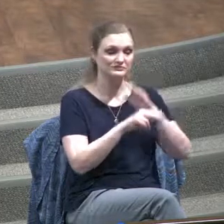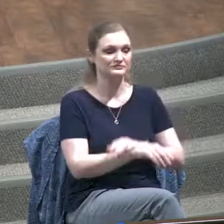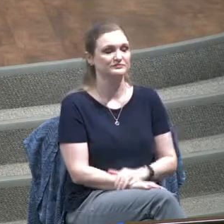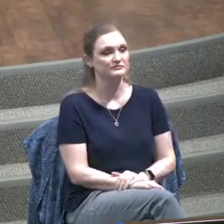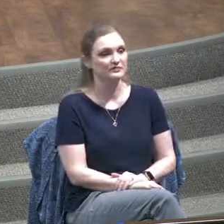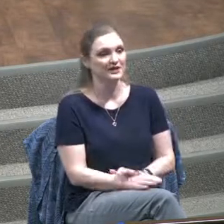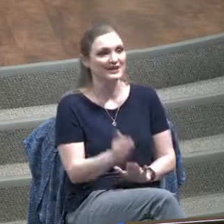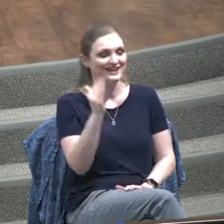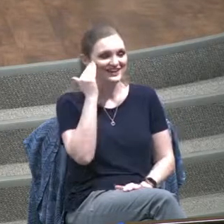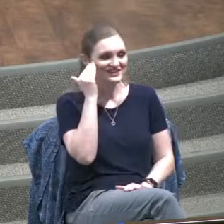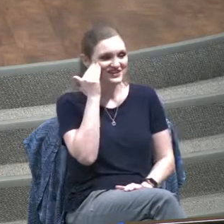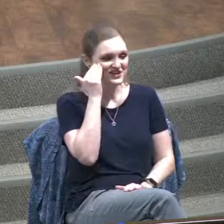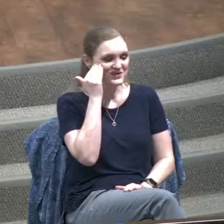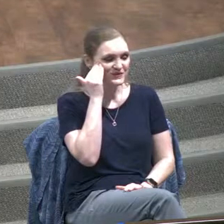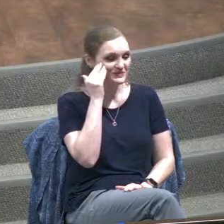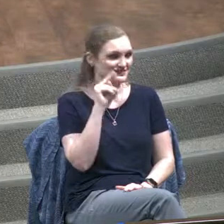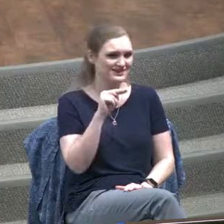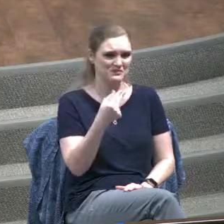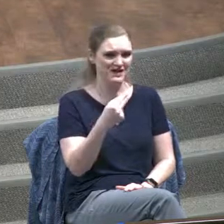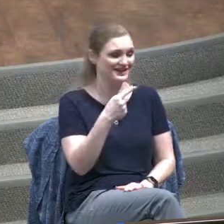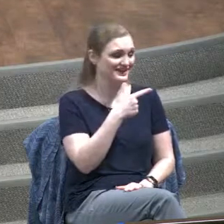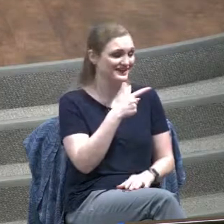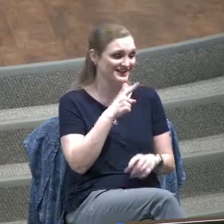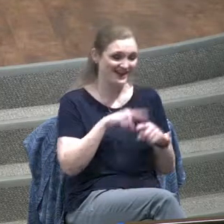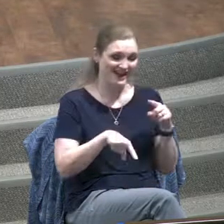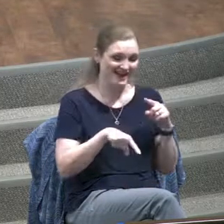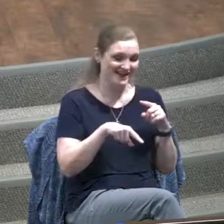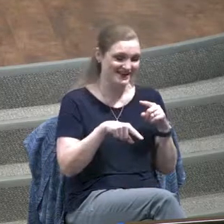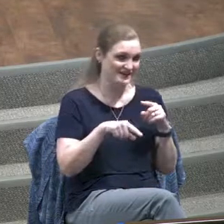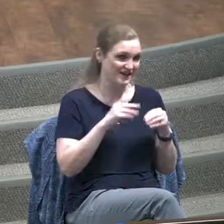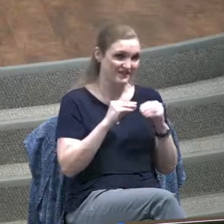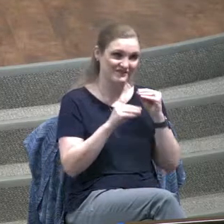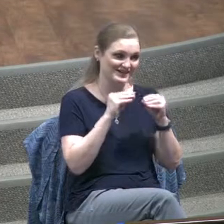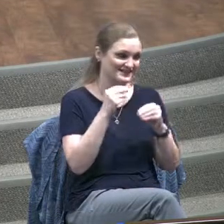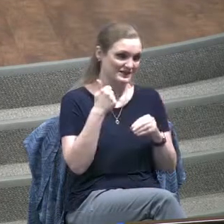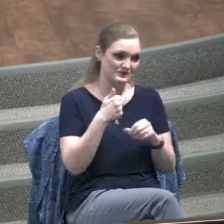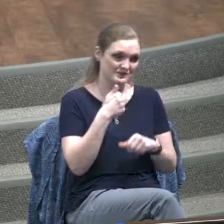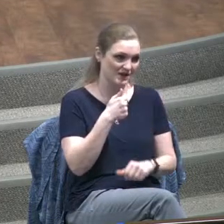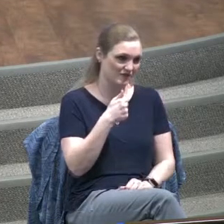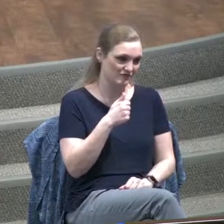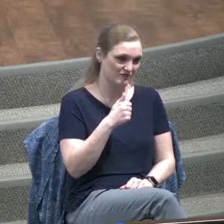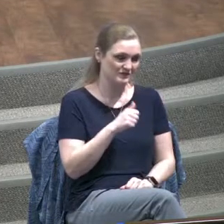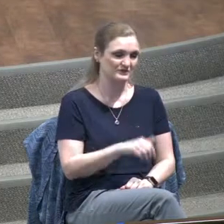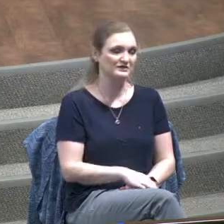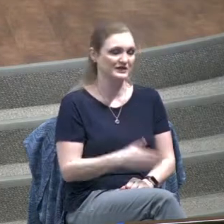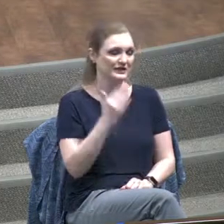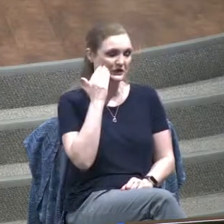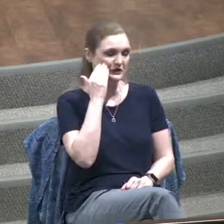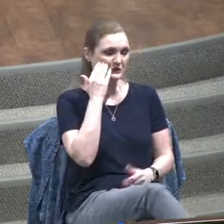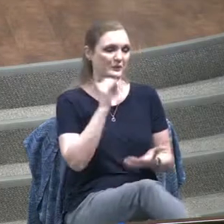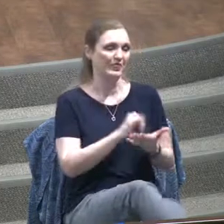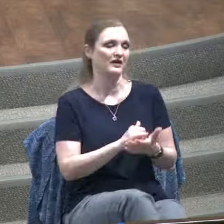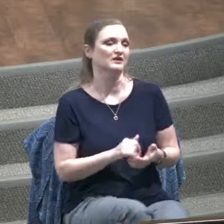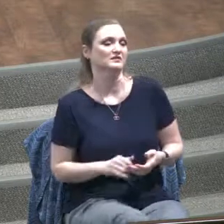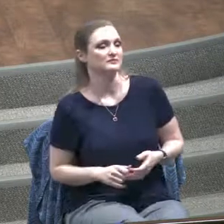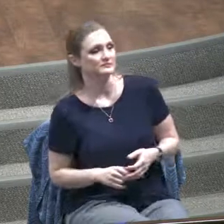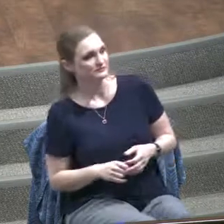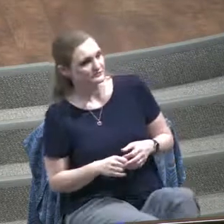He knows he can't solve this problem alone. He knows